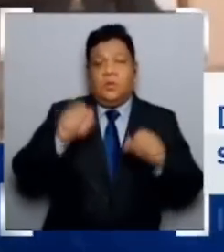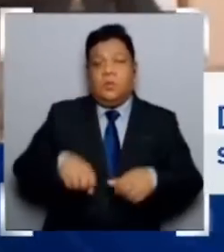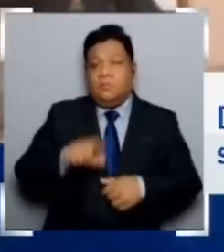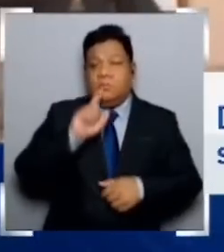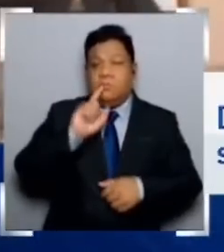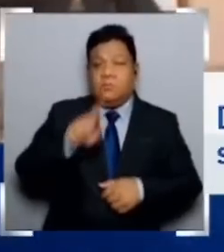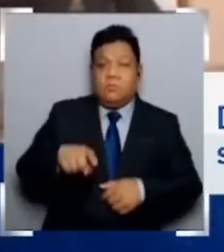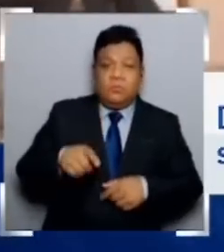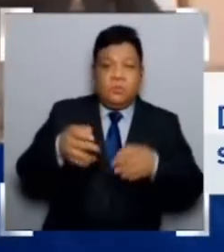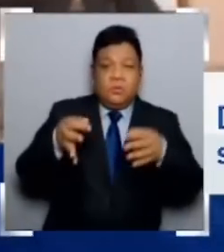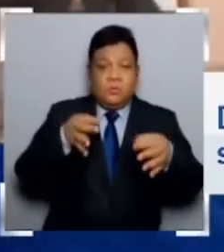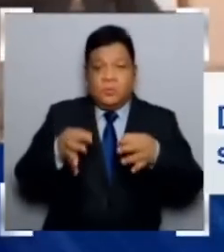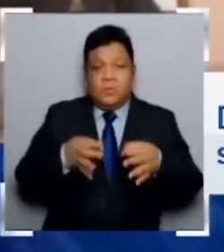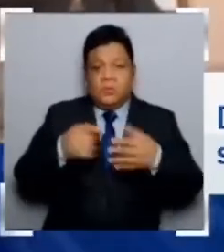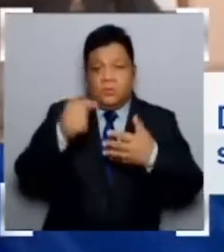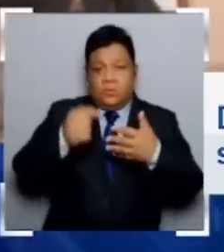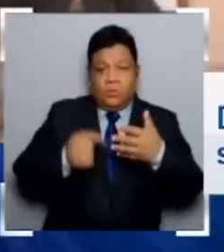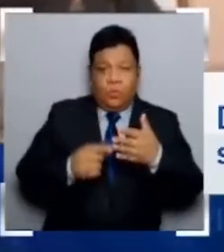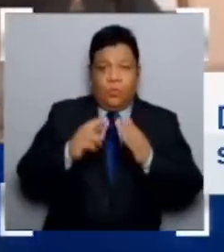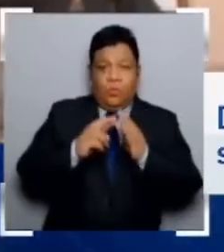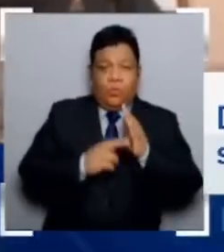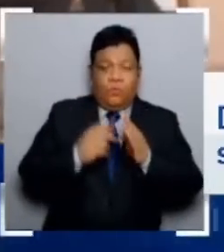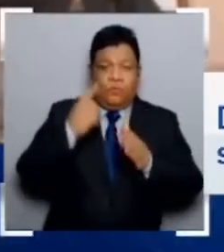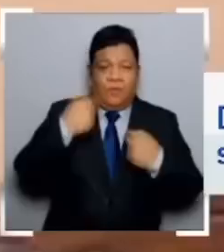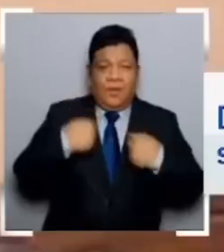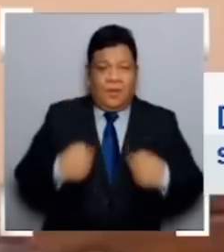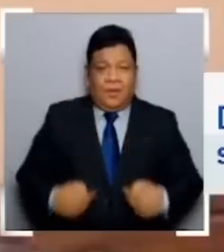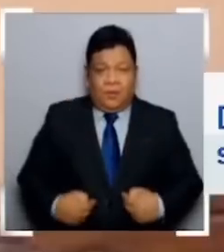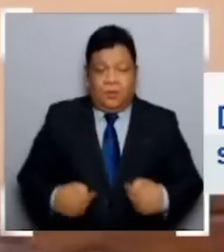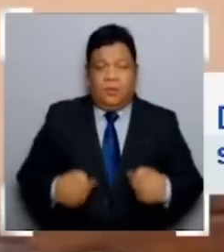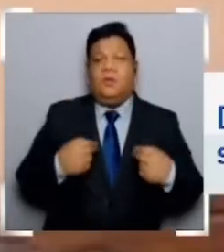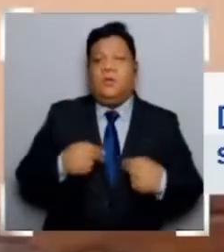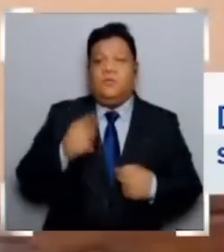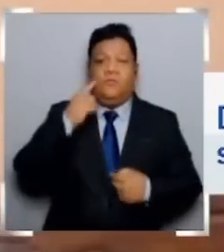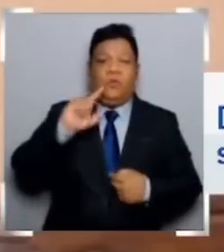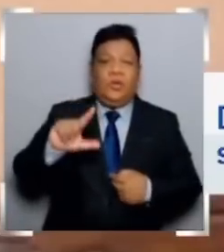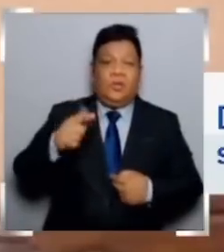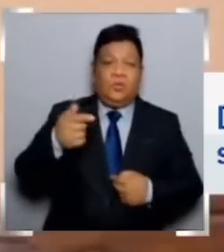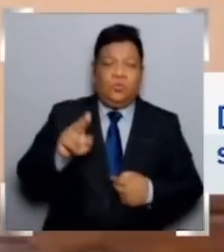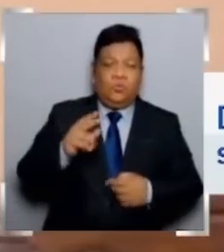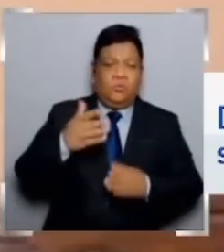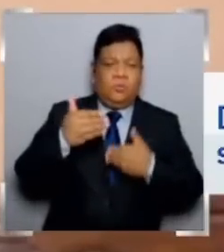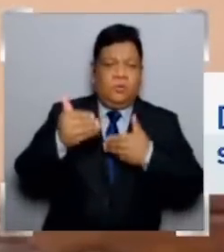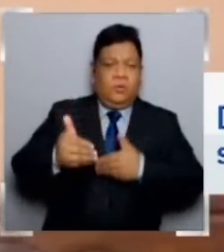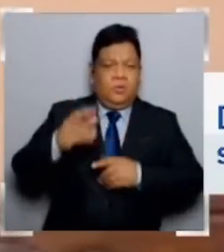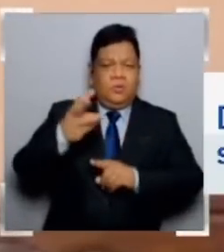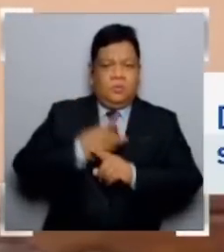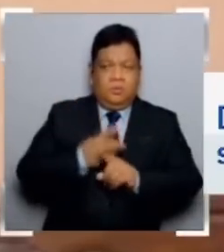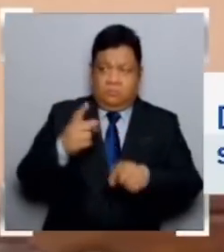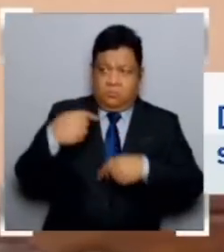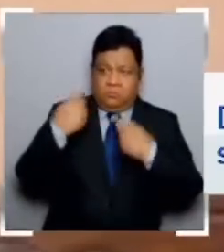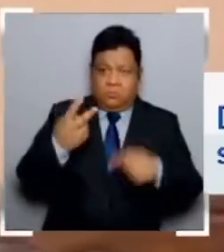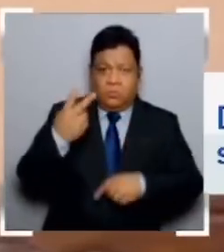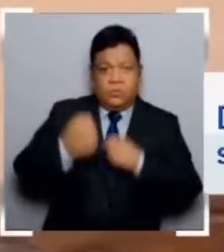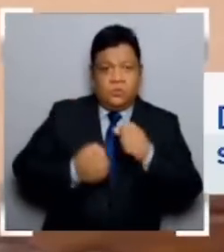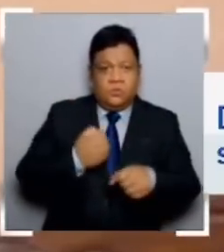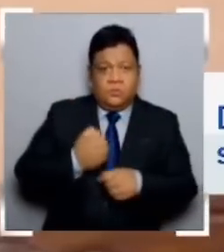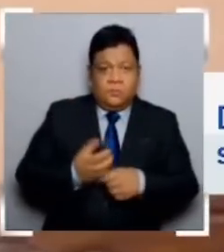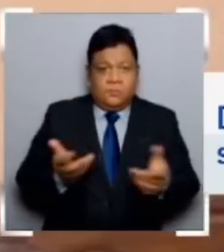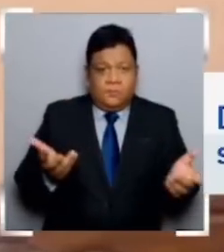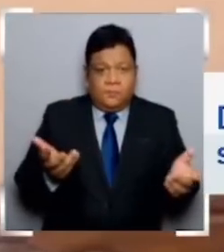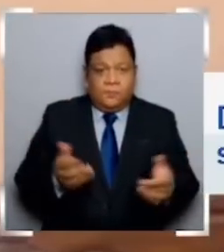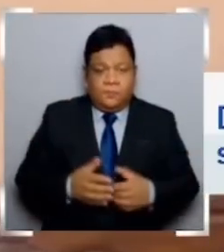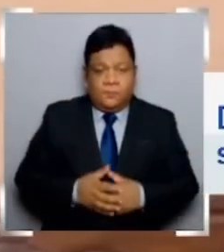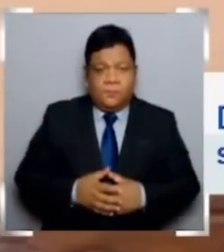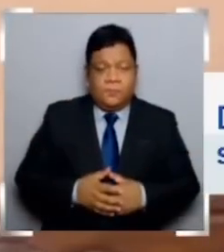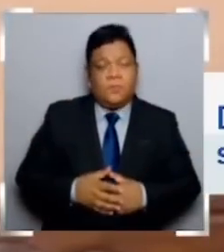protocols of a particular local government unit for 6 months. It's been 2 years, and I am